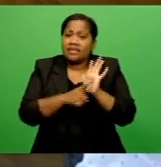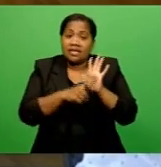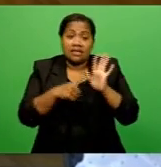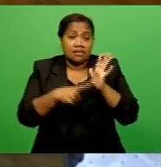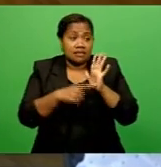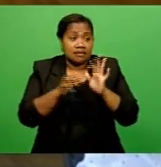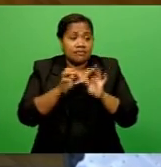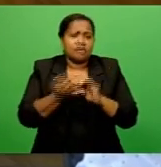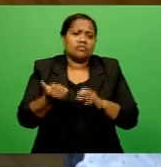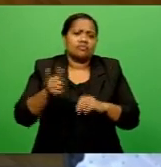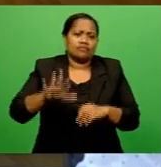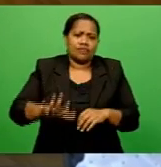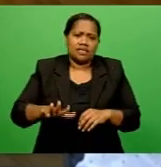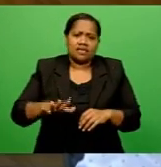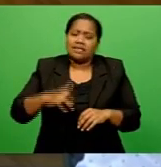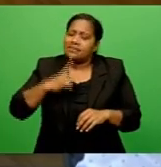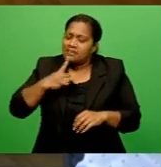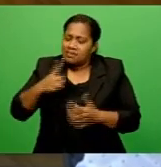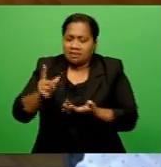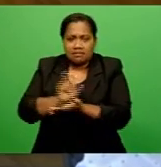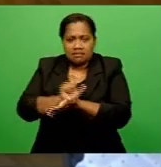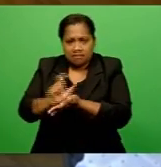stated quite clearly that